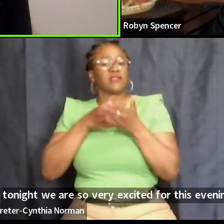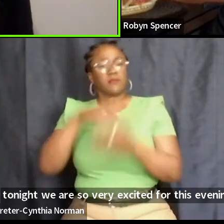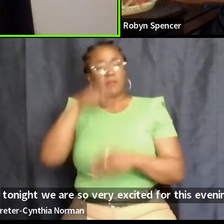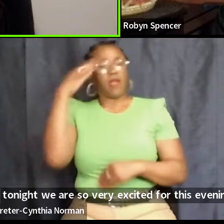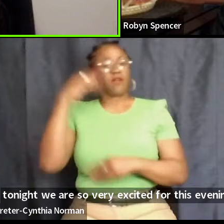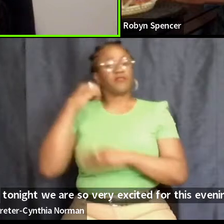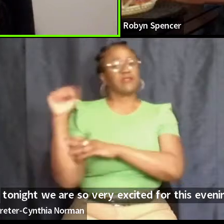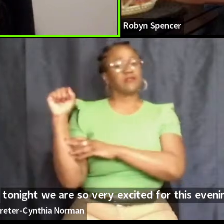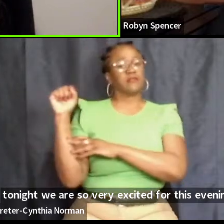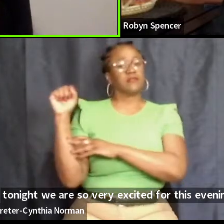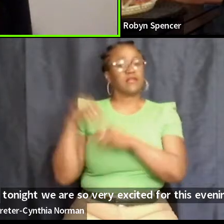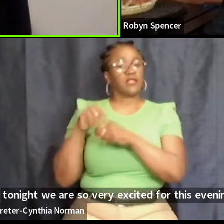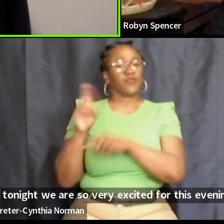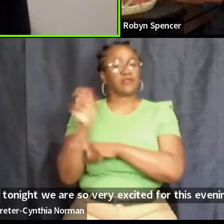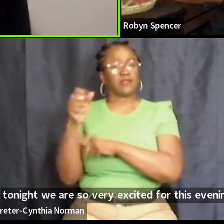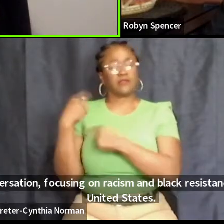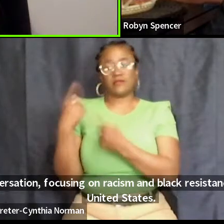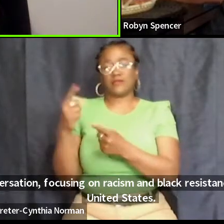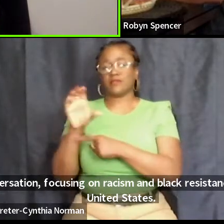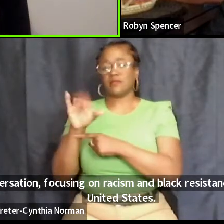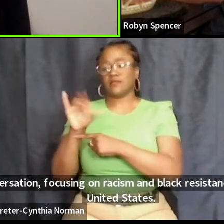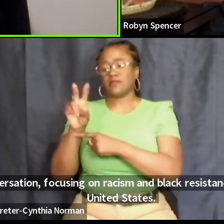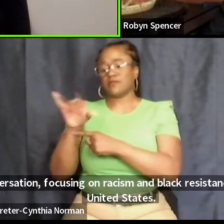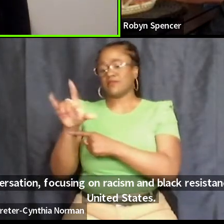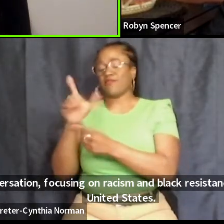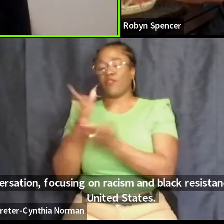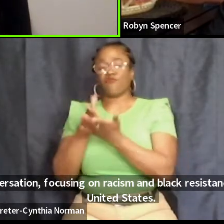in the United States since the Civil Rights Movement.